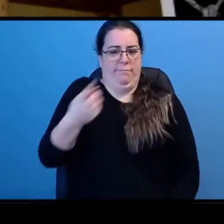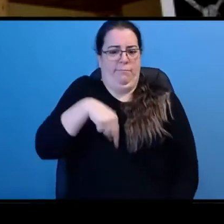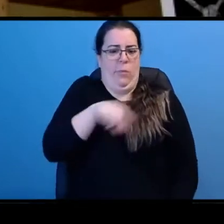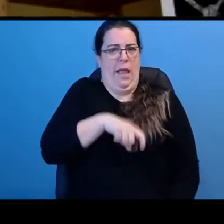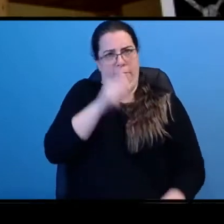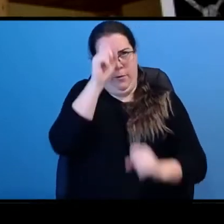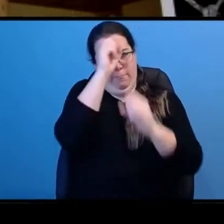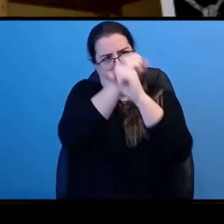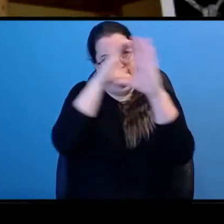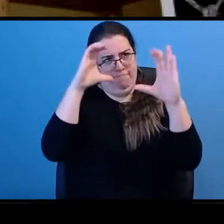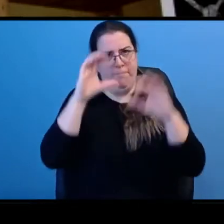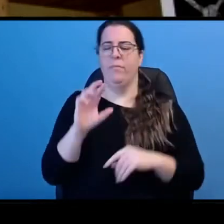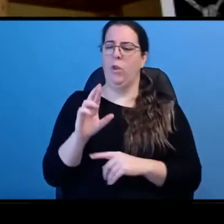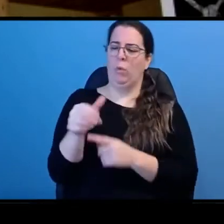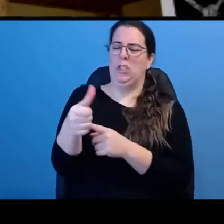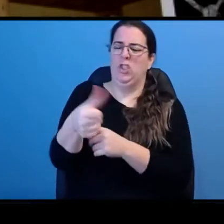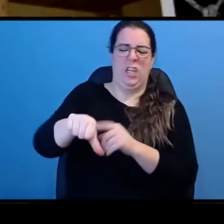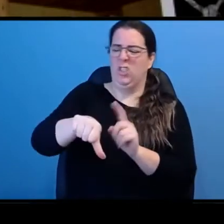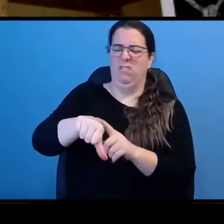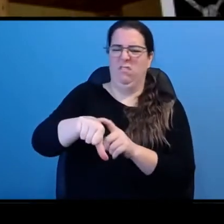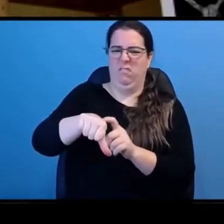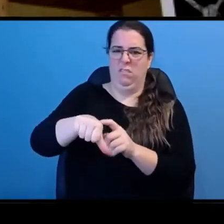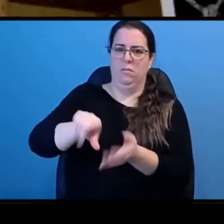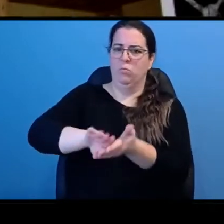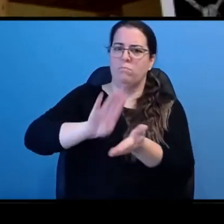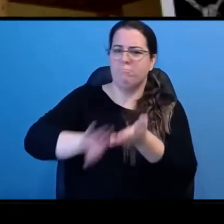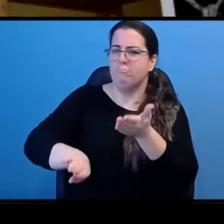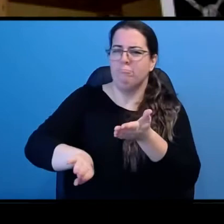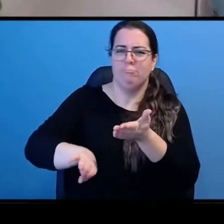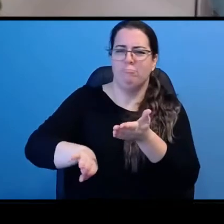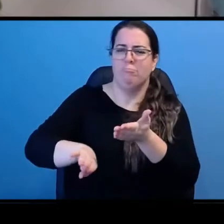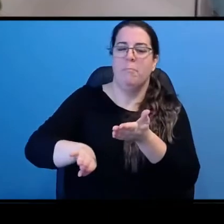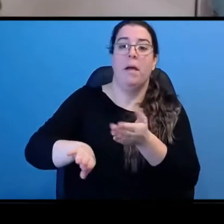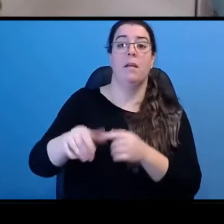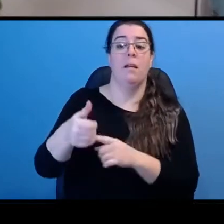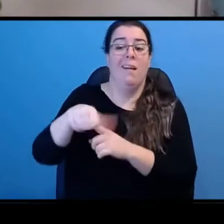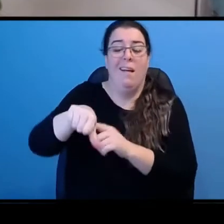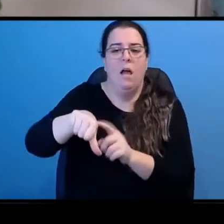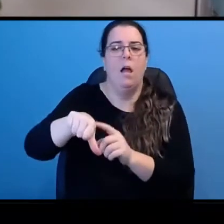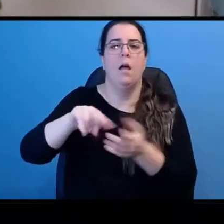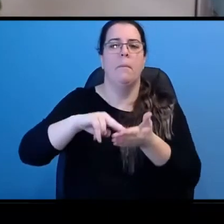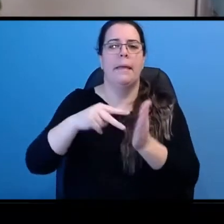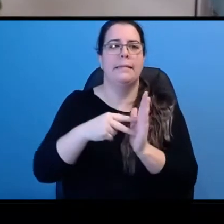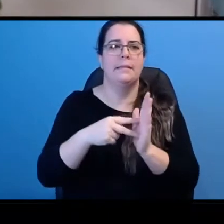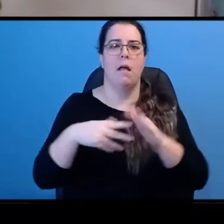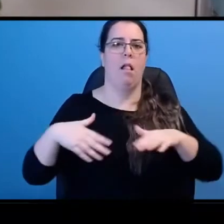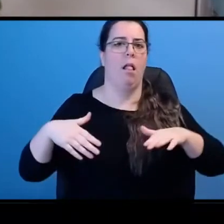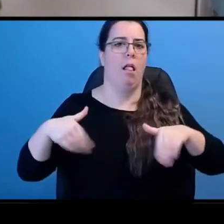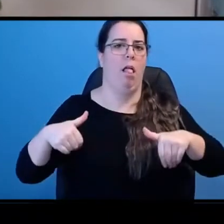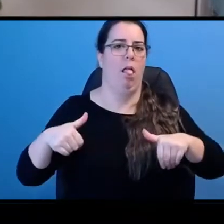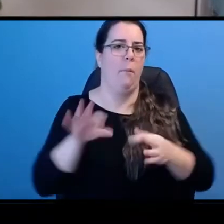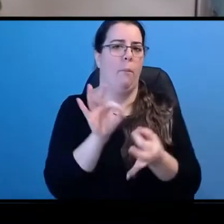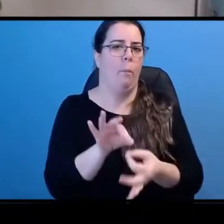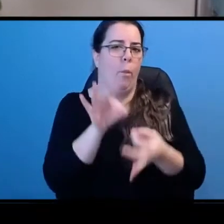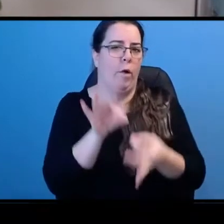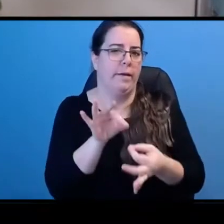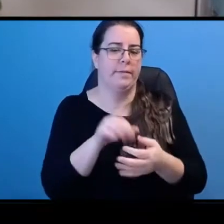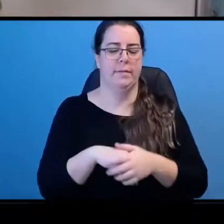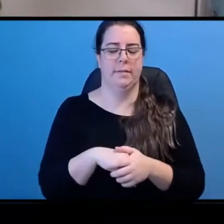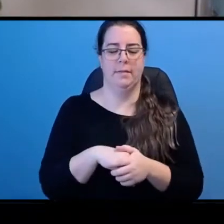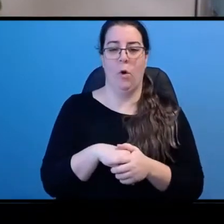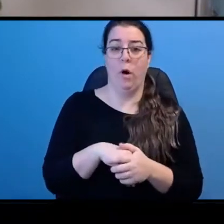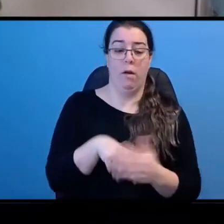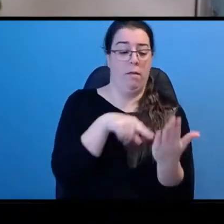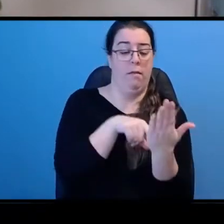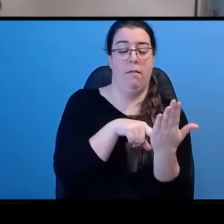it's not a rejection. It's a restart of kinds. Yeah, it's just not ready yet. This application is not